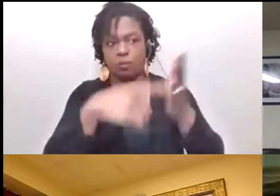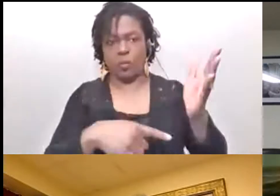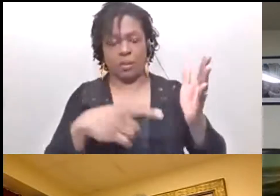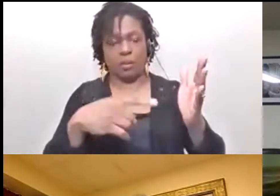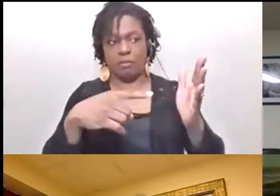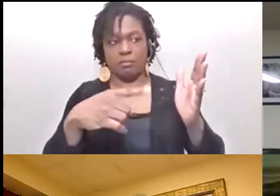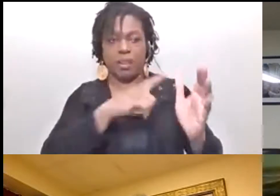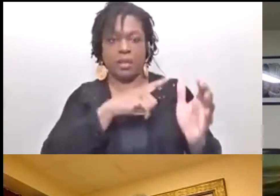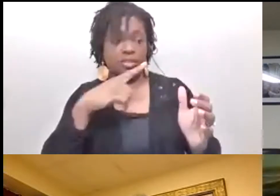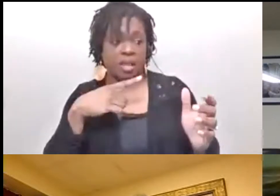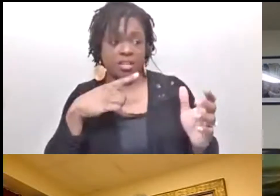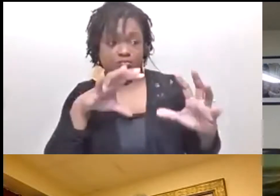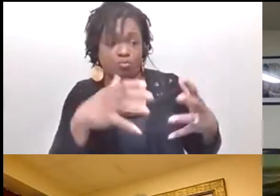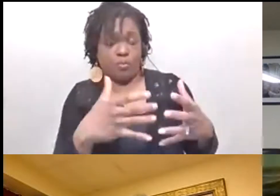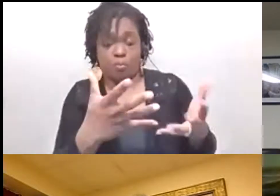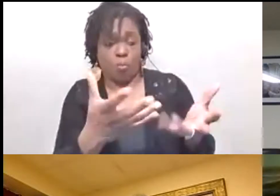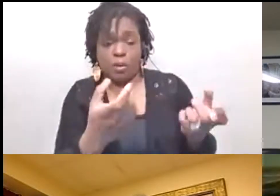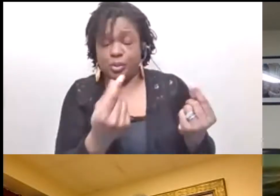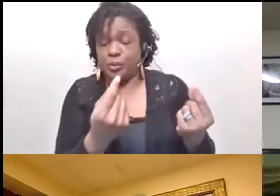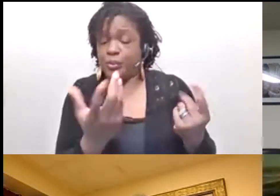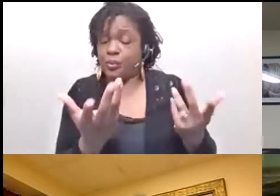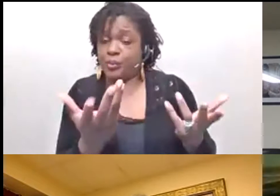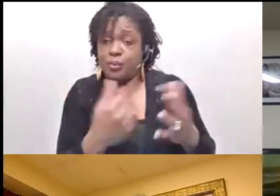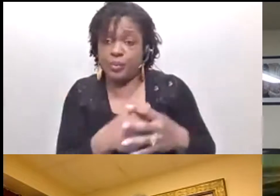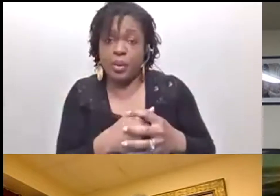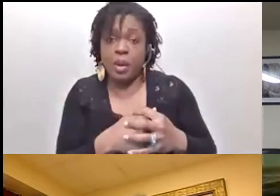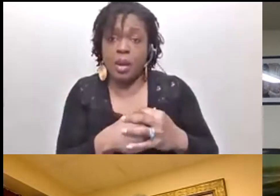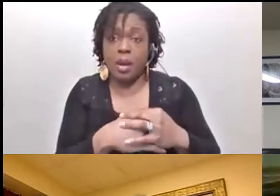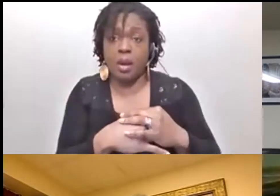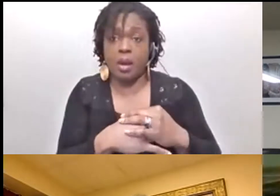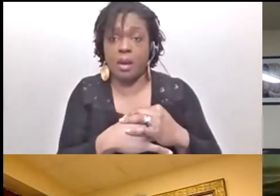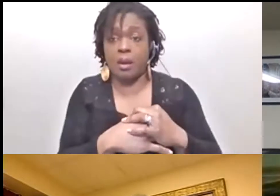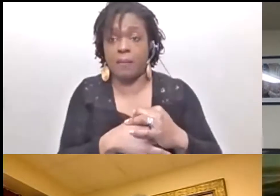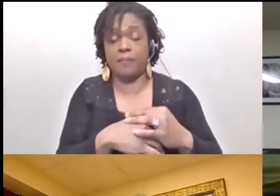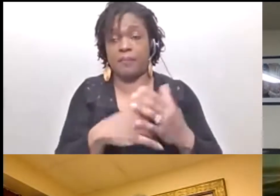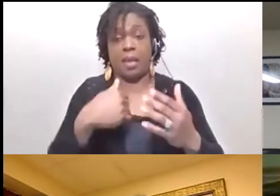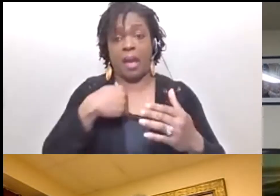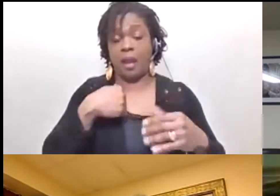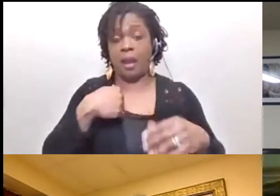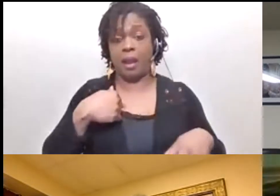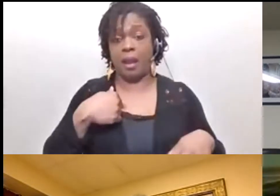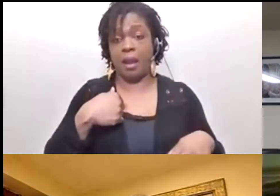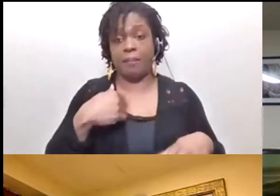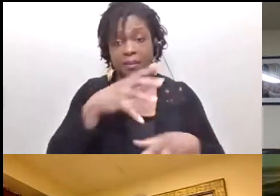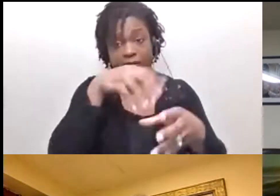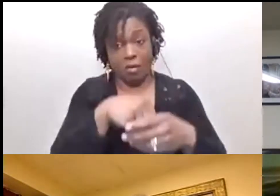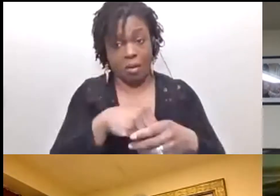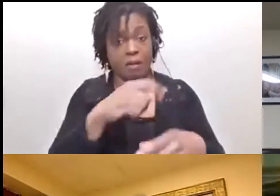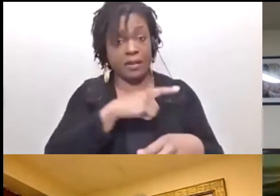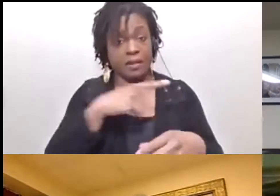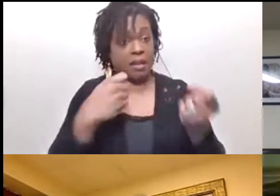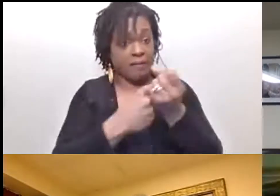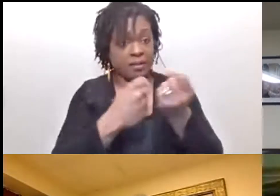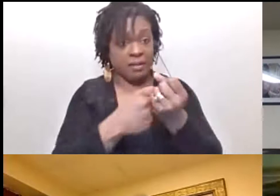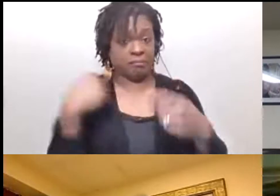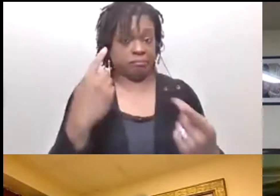to do and wants to try and thread this needle. I mean, as a person who's been involved in legislative advocacy for 15 years